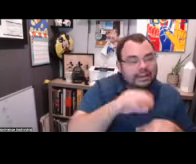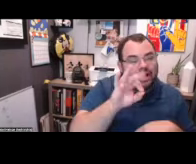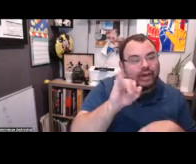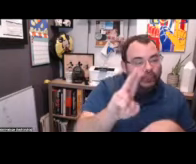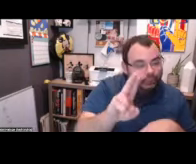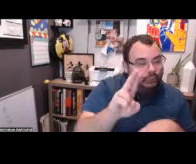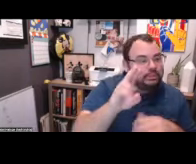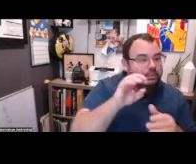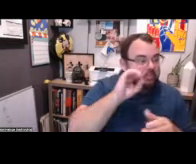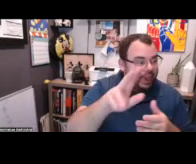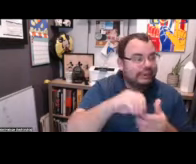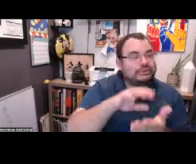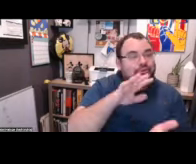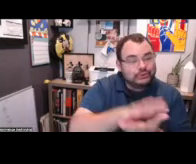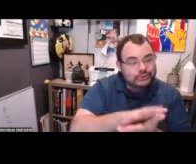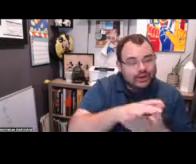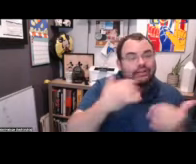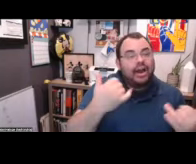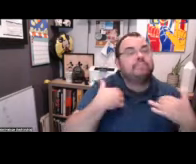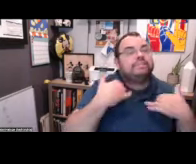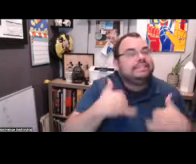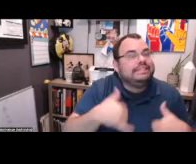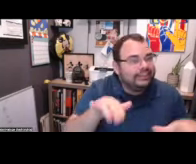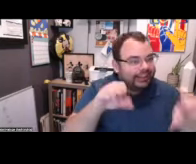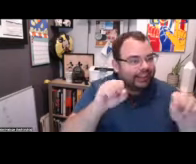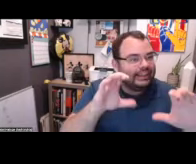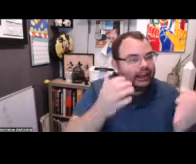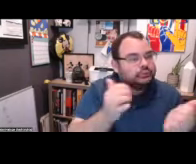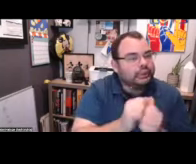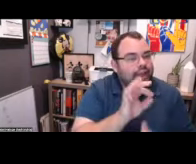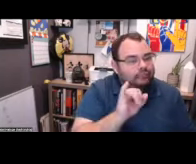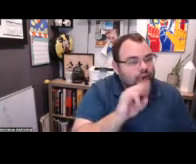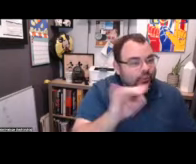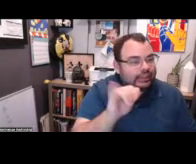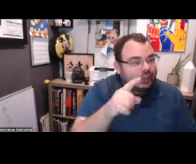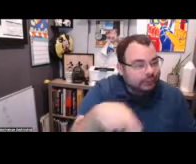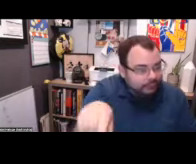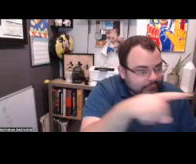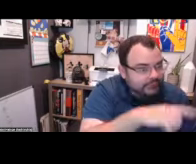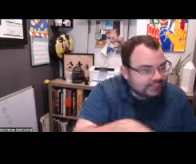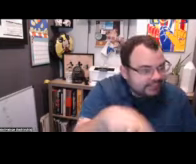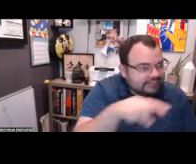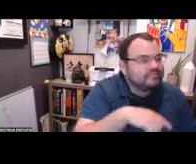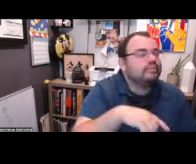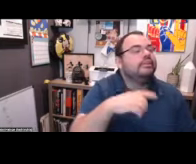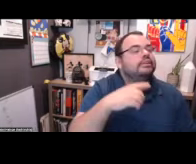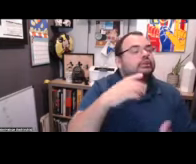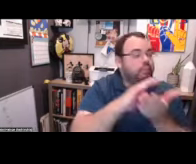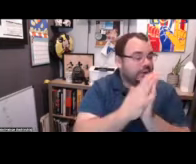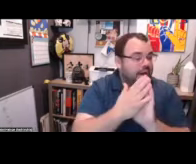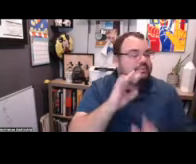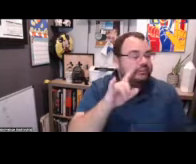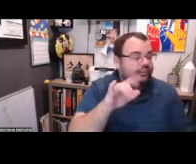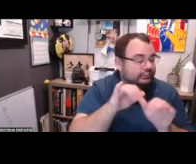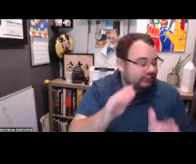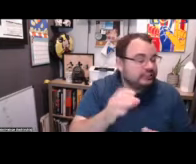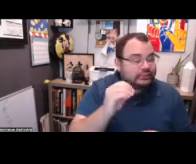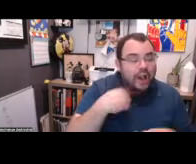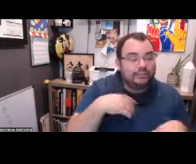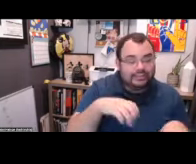So now I am back at FIU in school, and I'm still taking classes at FIU with you